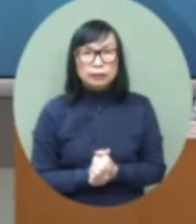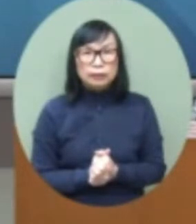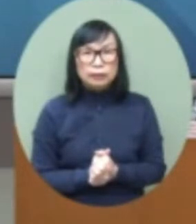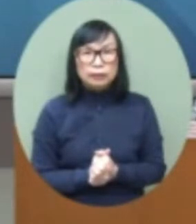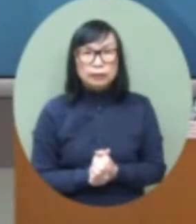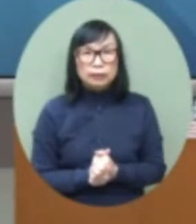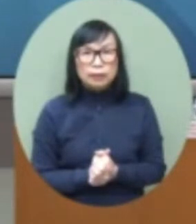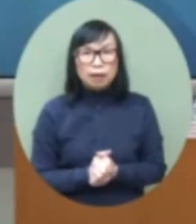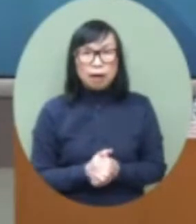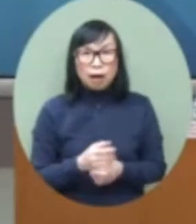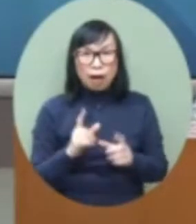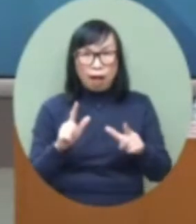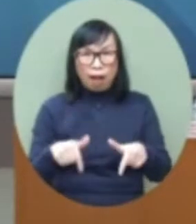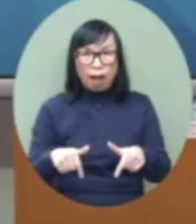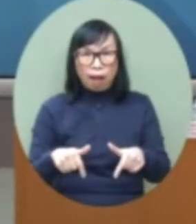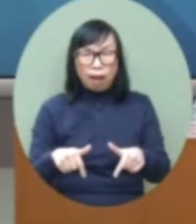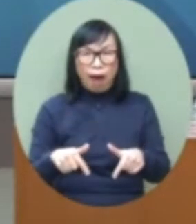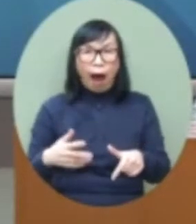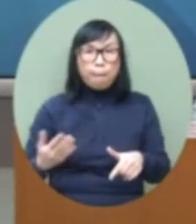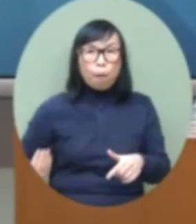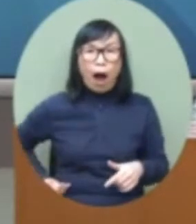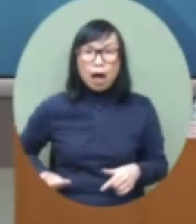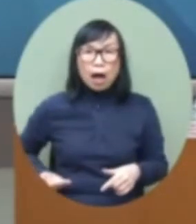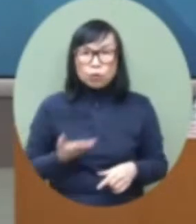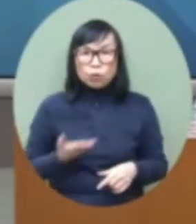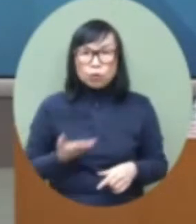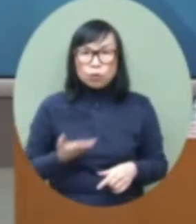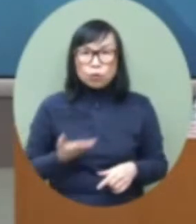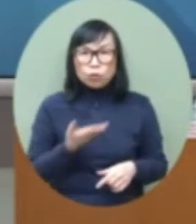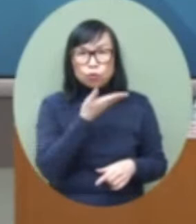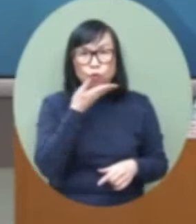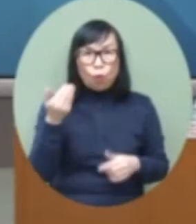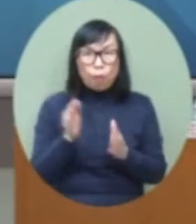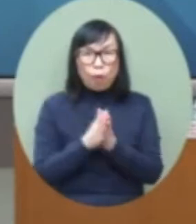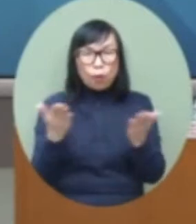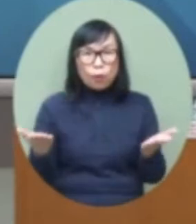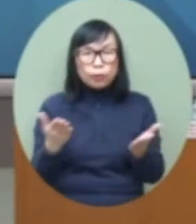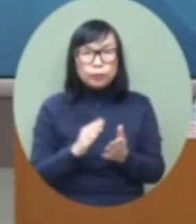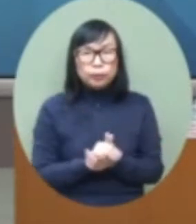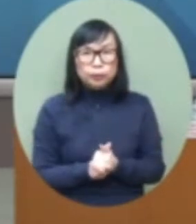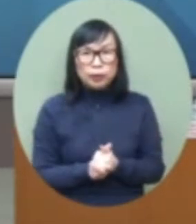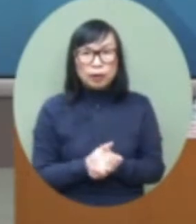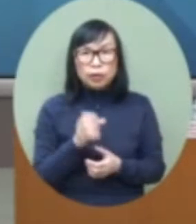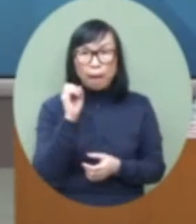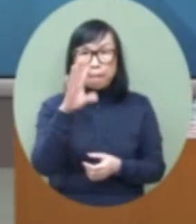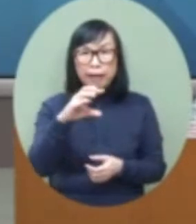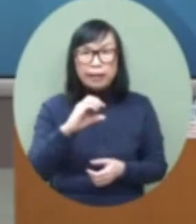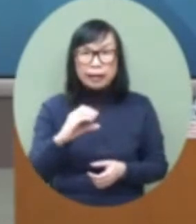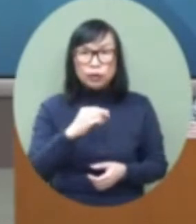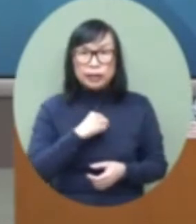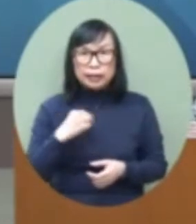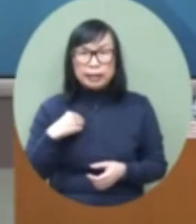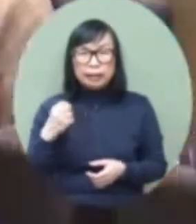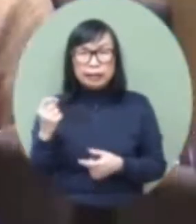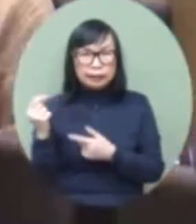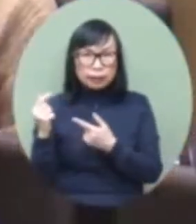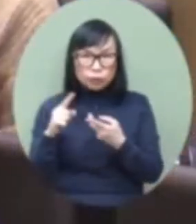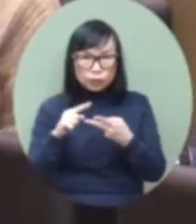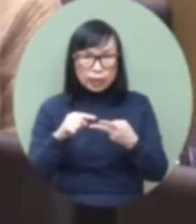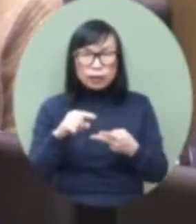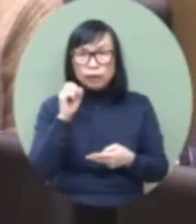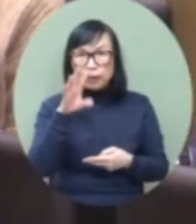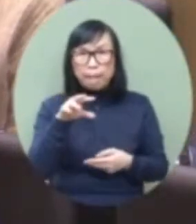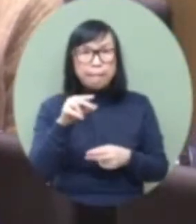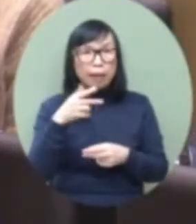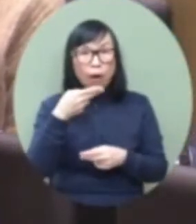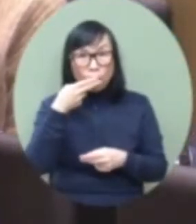MP. My first two questions are for Dr. Choi, my last one for Dr. Ho. So the chief executive